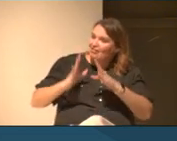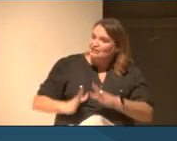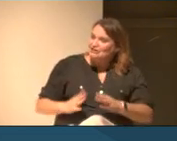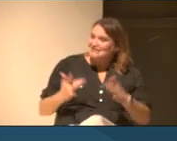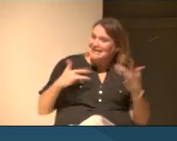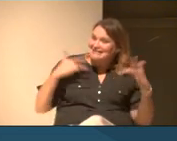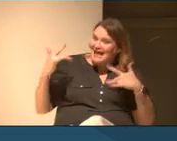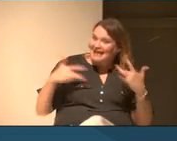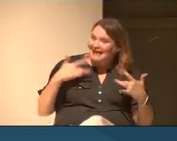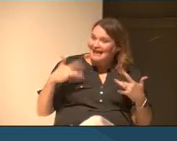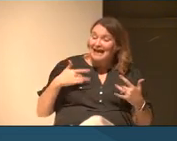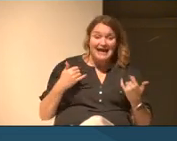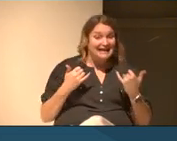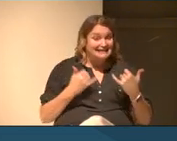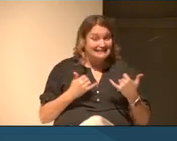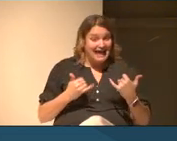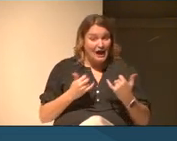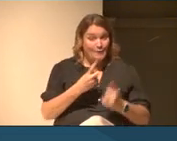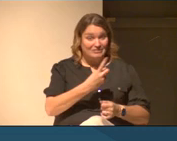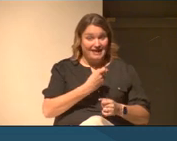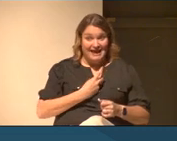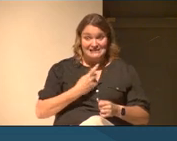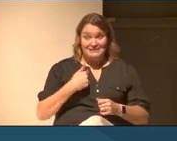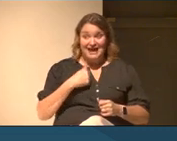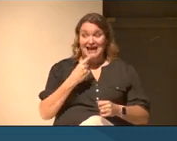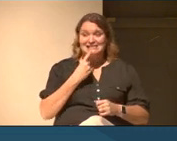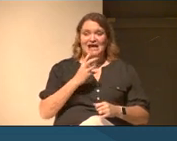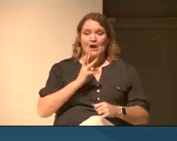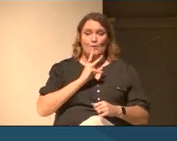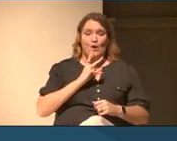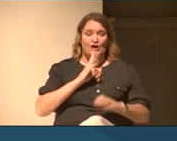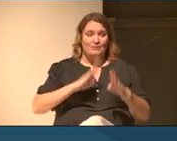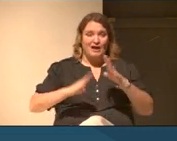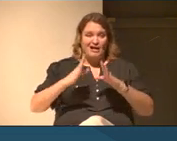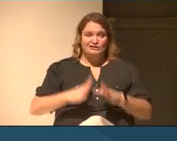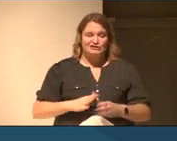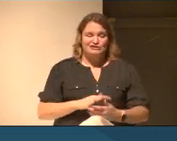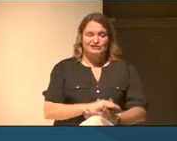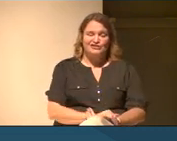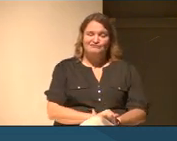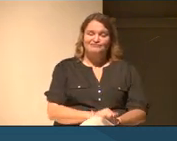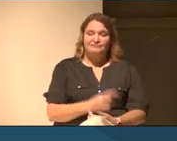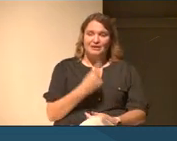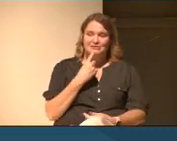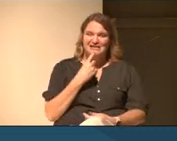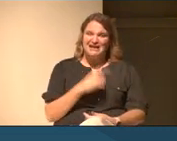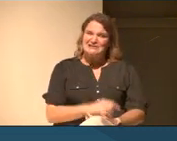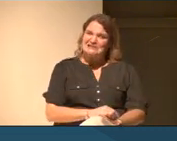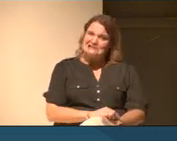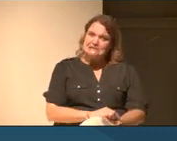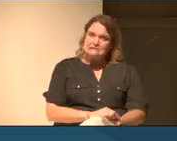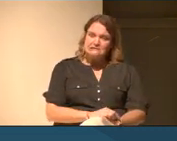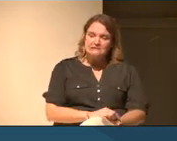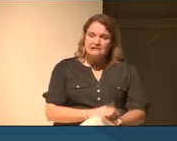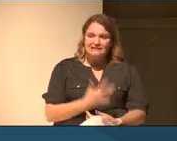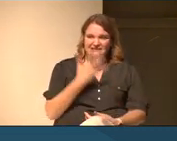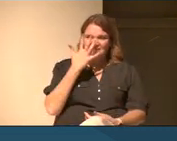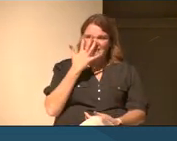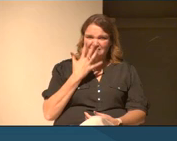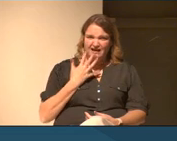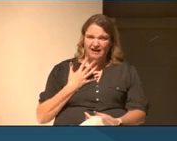And now, when somebody asks me what I do, and I say I'm a marine biologist, they're much more likely to say, wow, it must be a really depressing